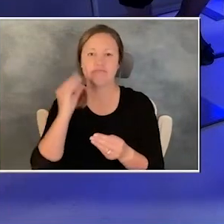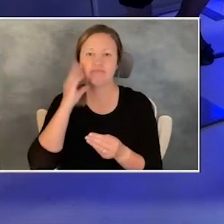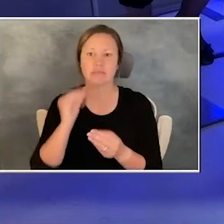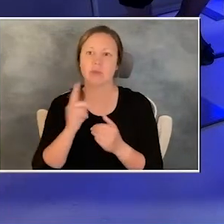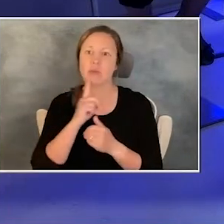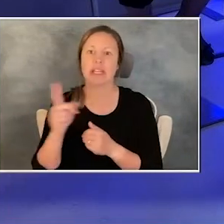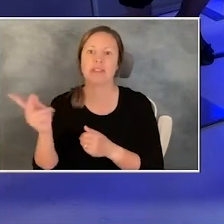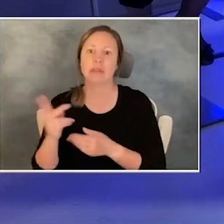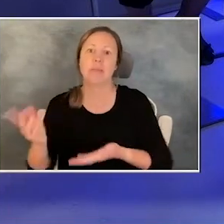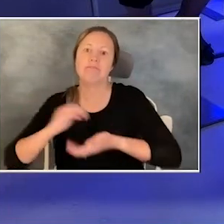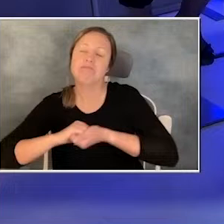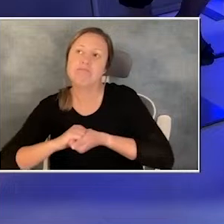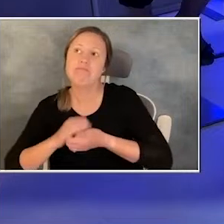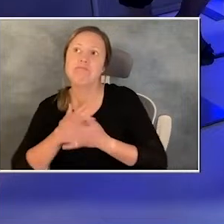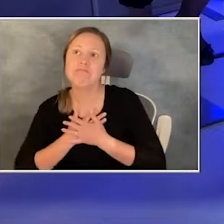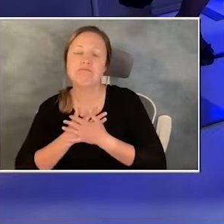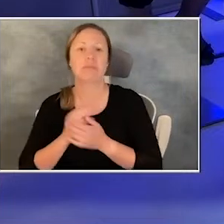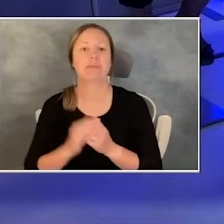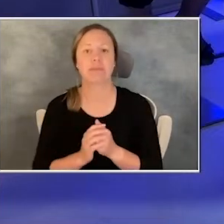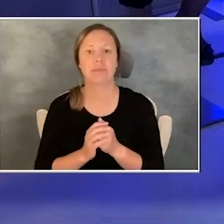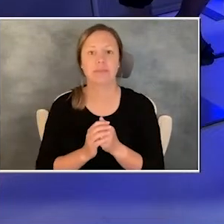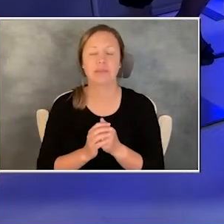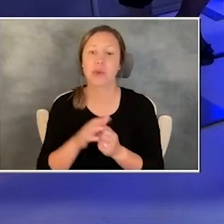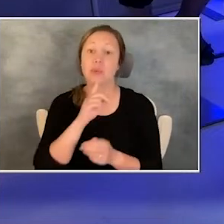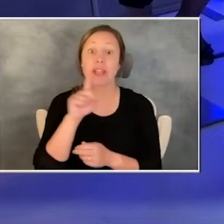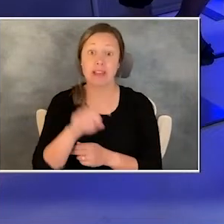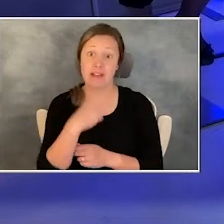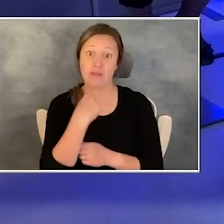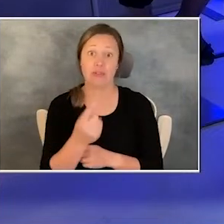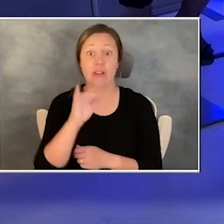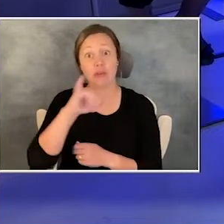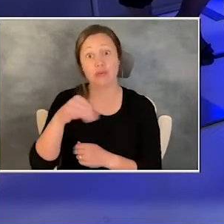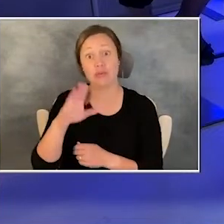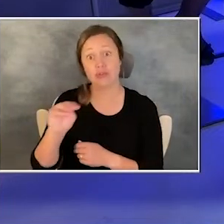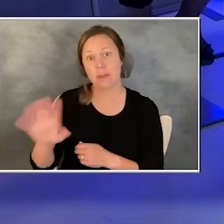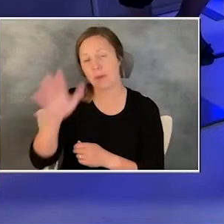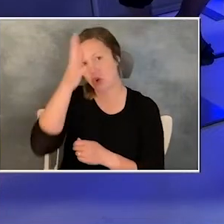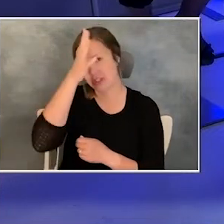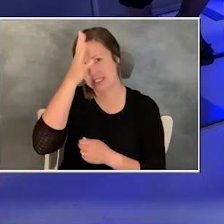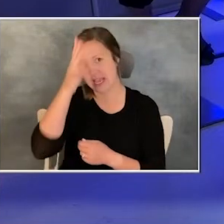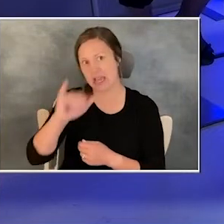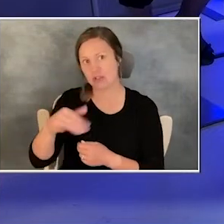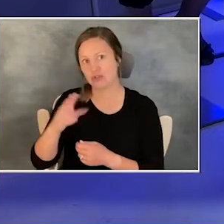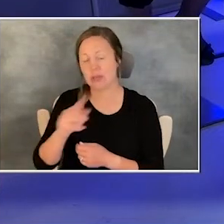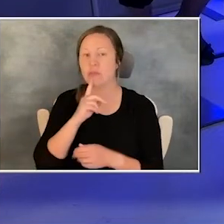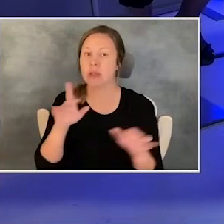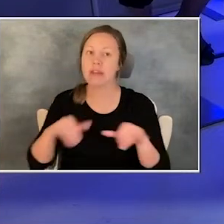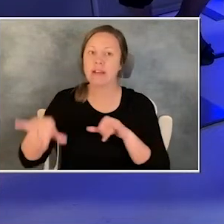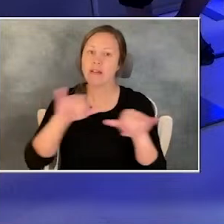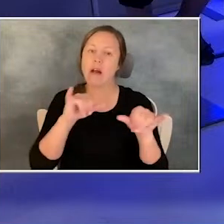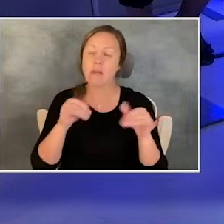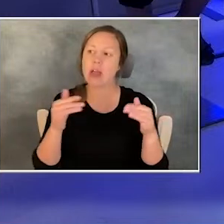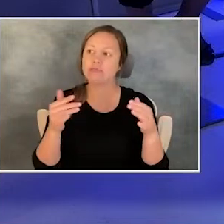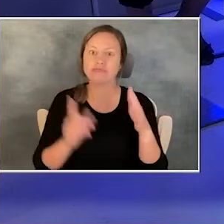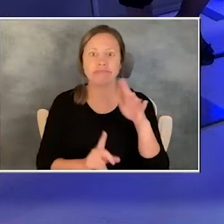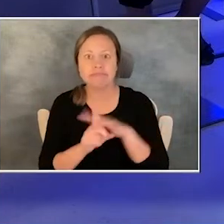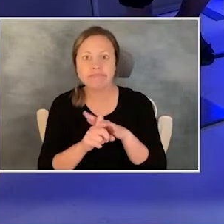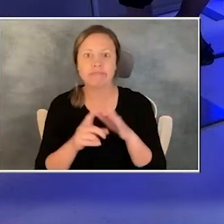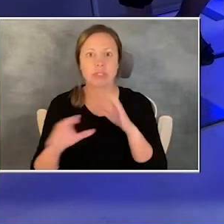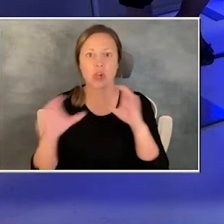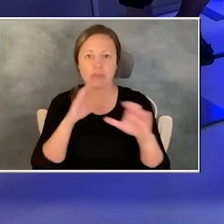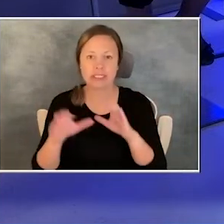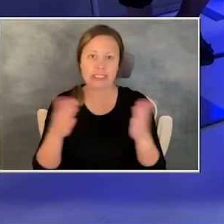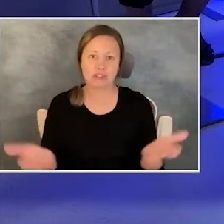going. In fact, I have to tell you, Jim, her dad, Jim, he's a common topic of conversation here in the office. Sometimes we